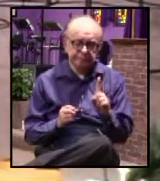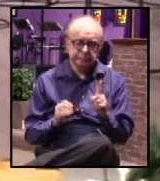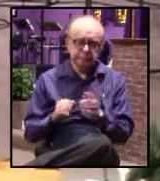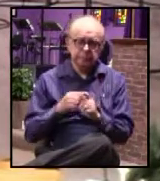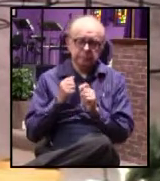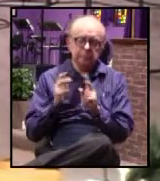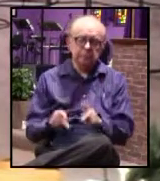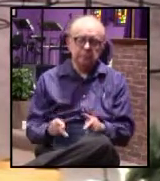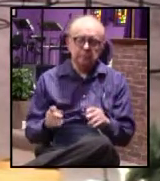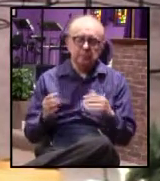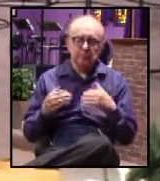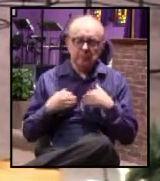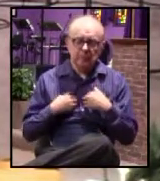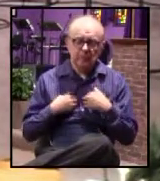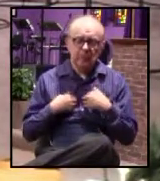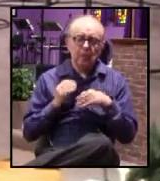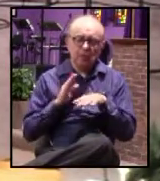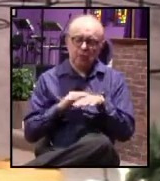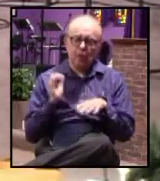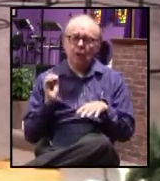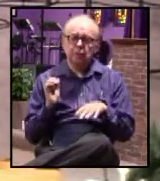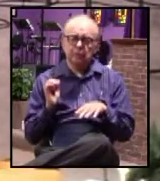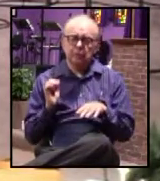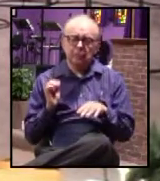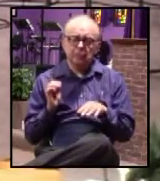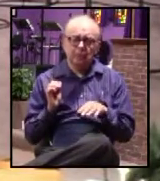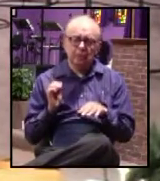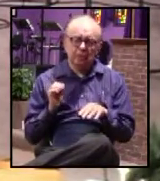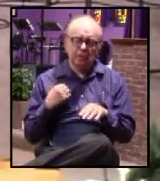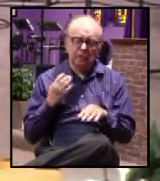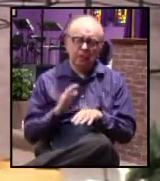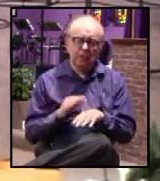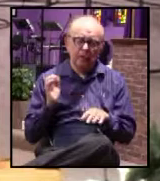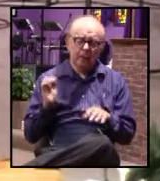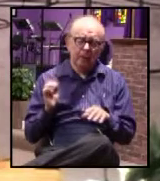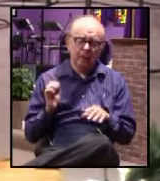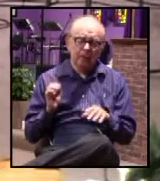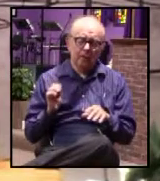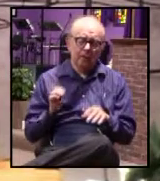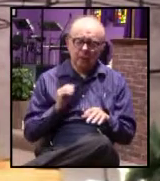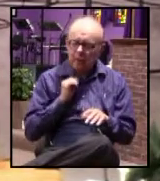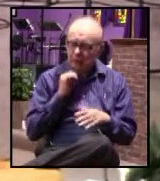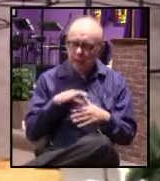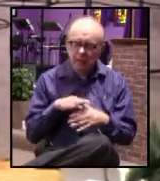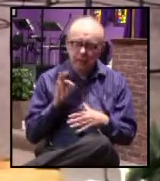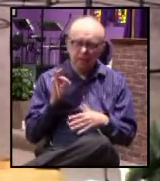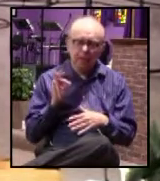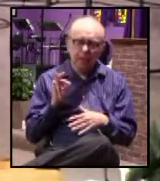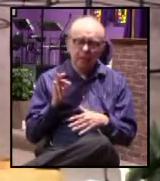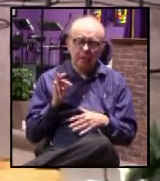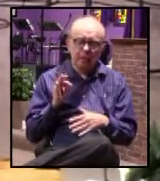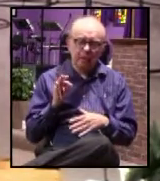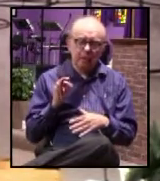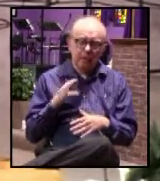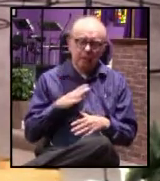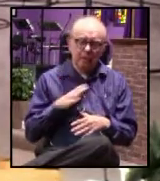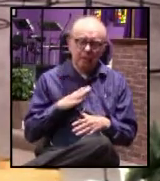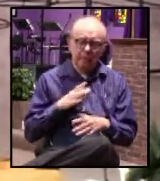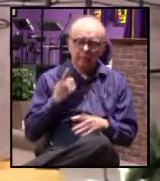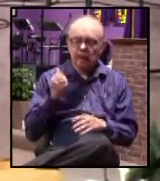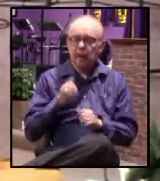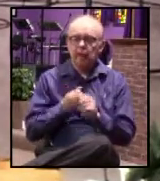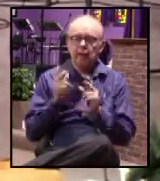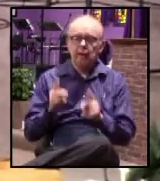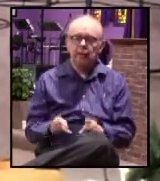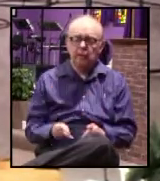that every one of us are called. We're called is not the spiritual elite, but it's for